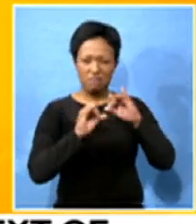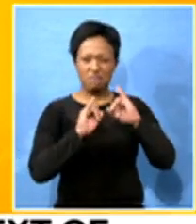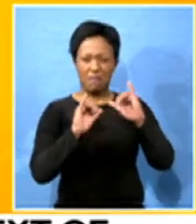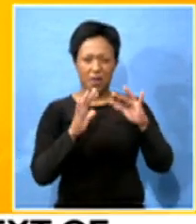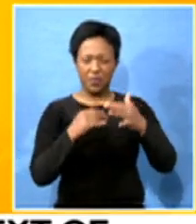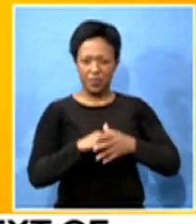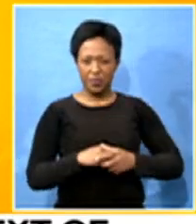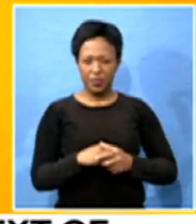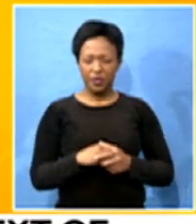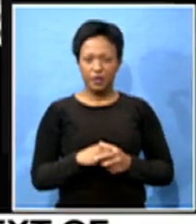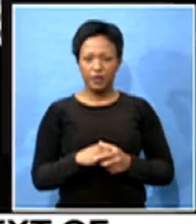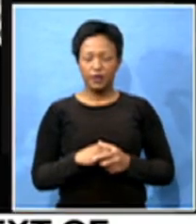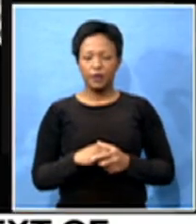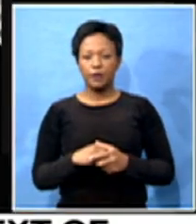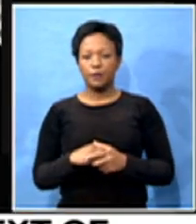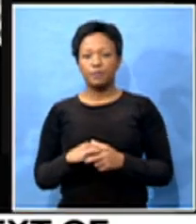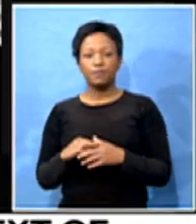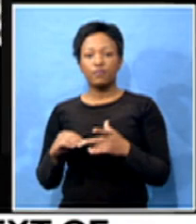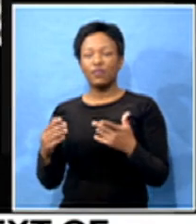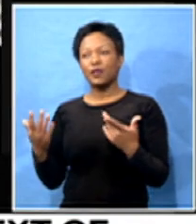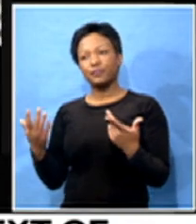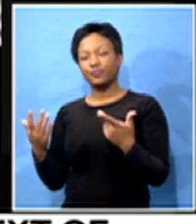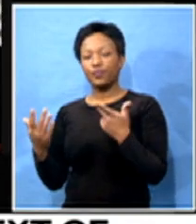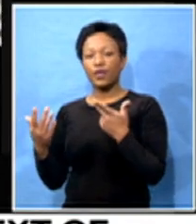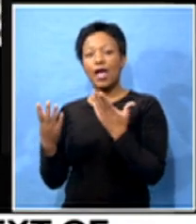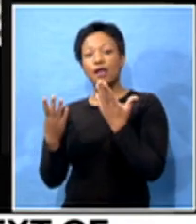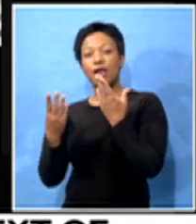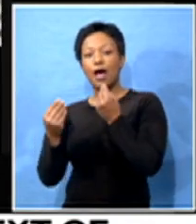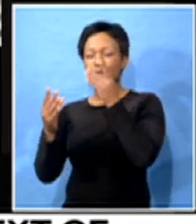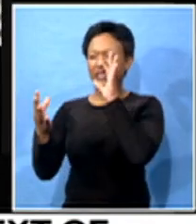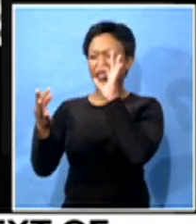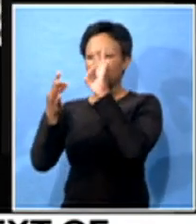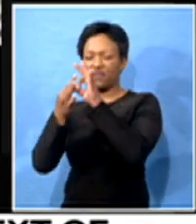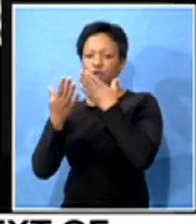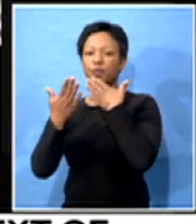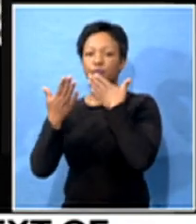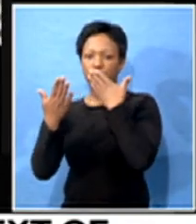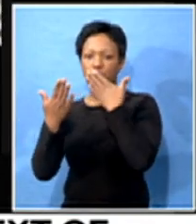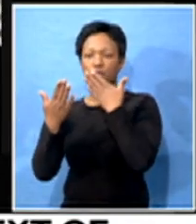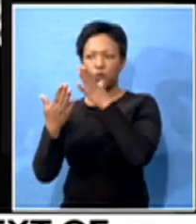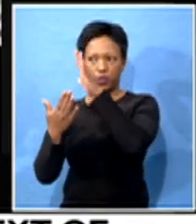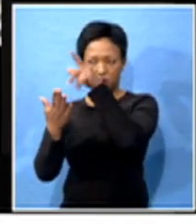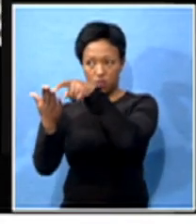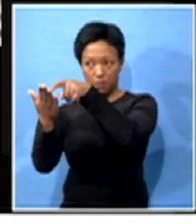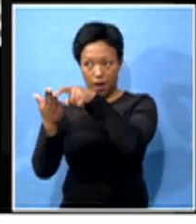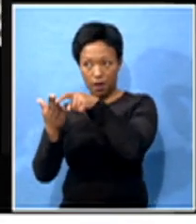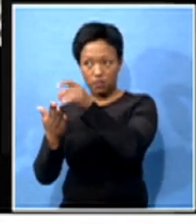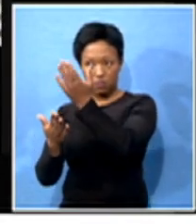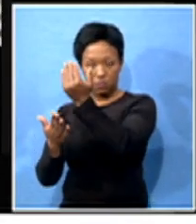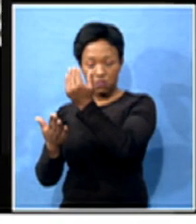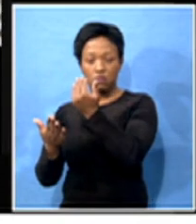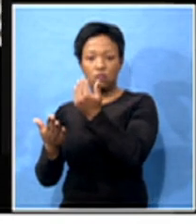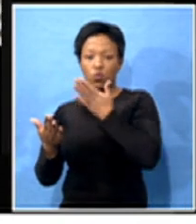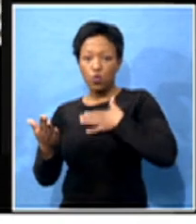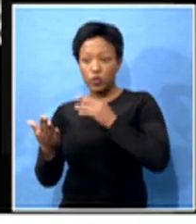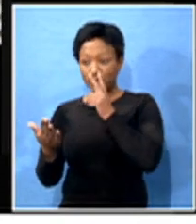Well, there are no specific figures, and we've been demanding that we have a sectoral look at